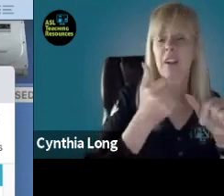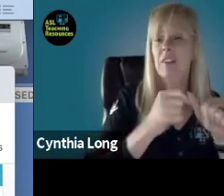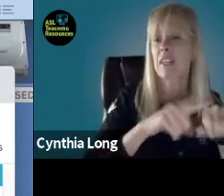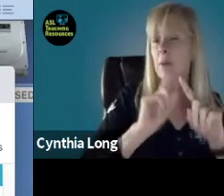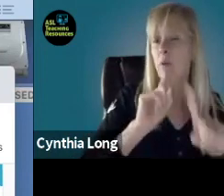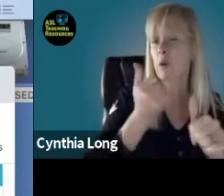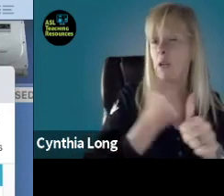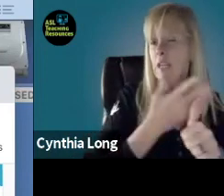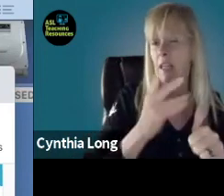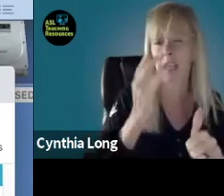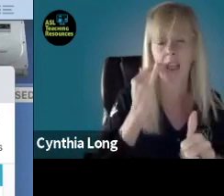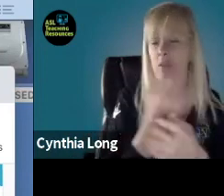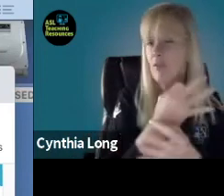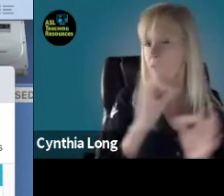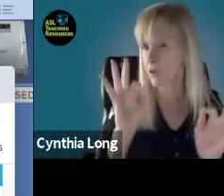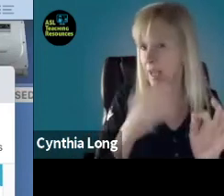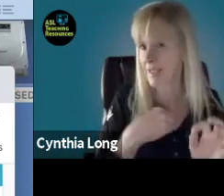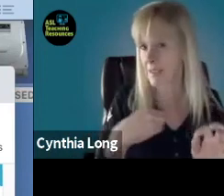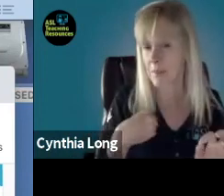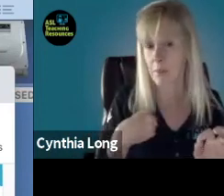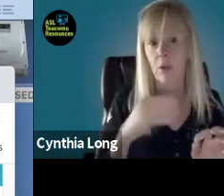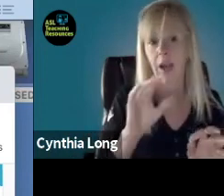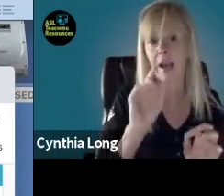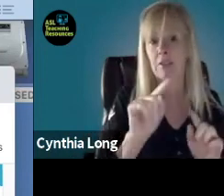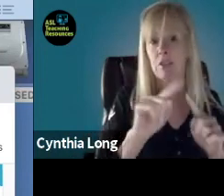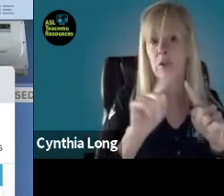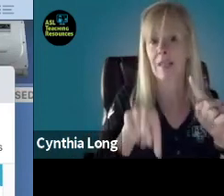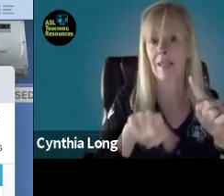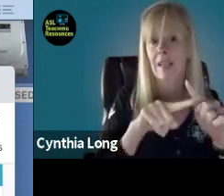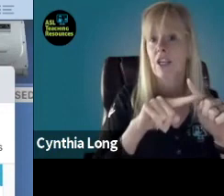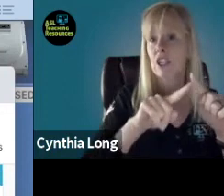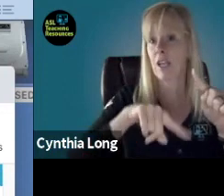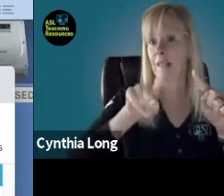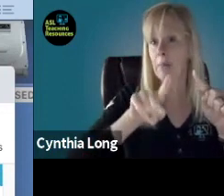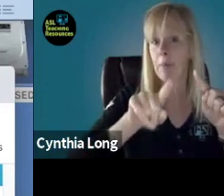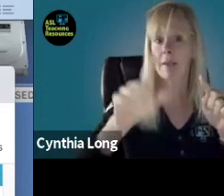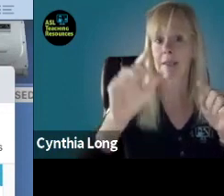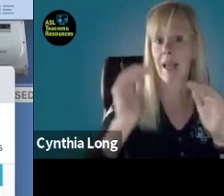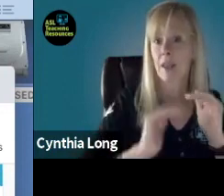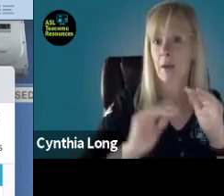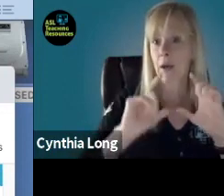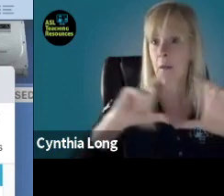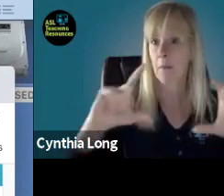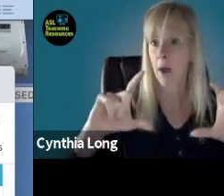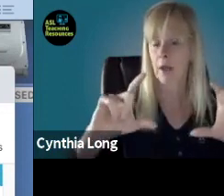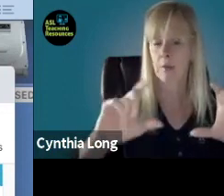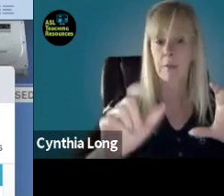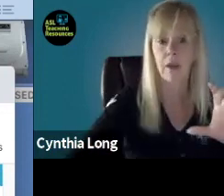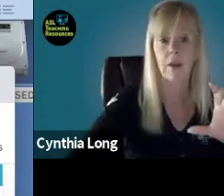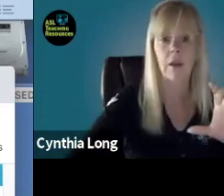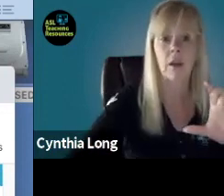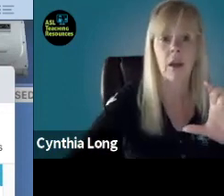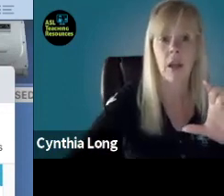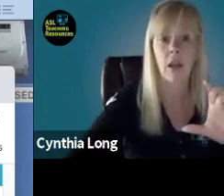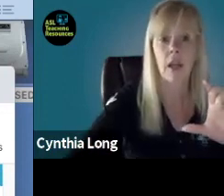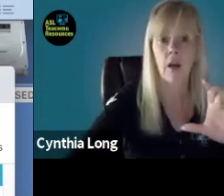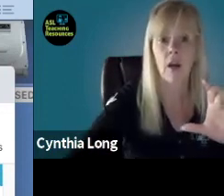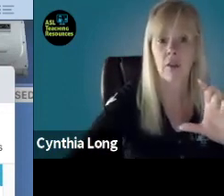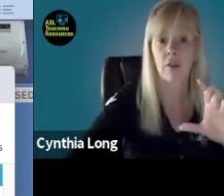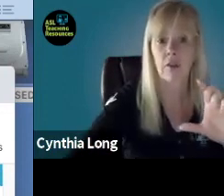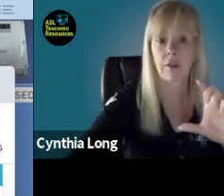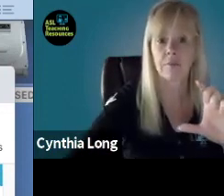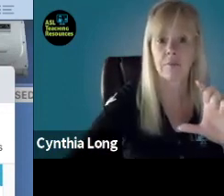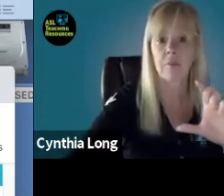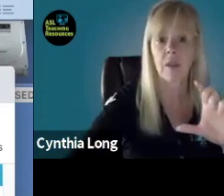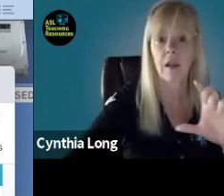box, every time you order anything, even free as a member, you have to check that box at the bottom there, and I'll hover